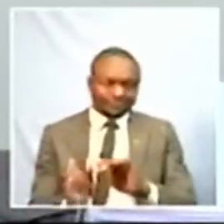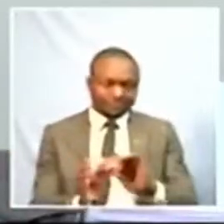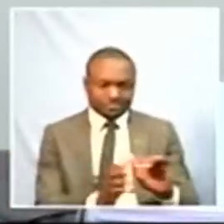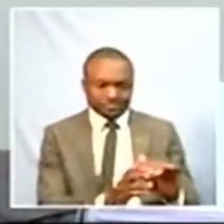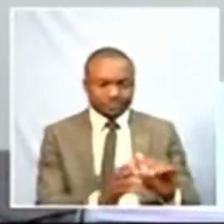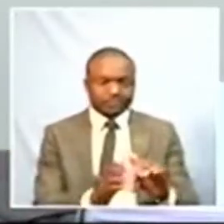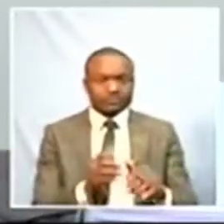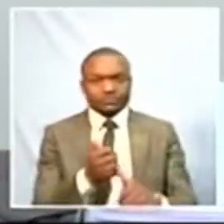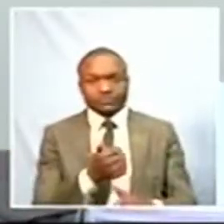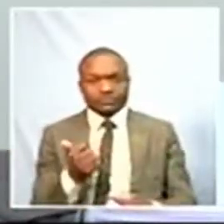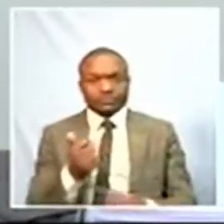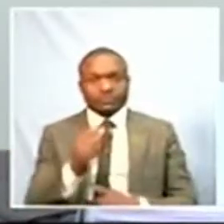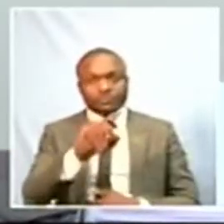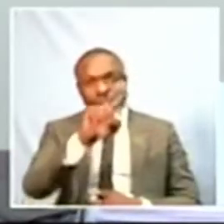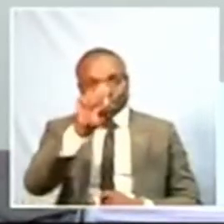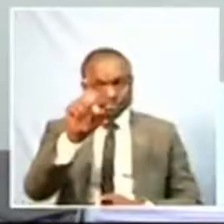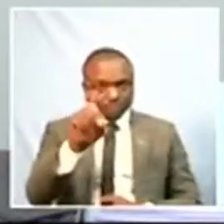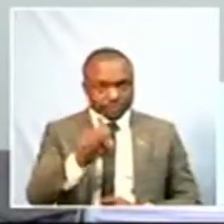question.